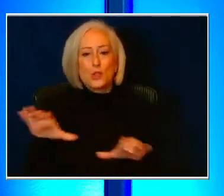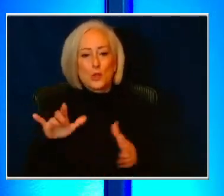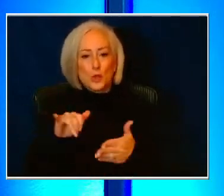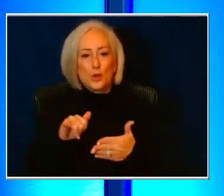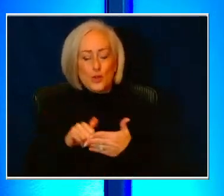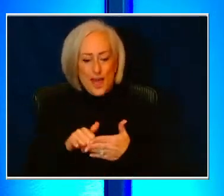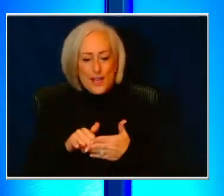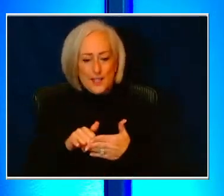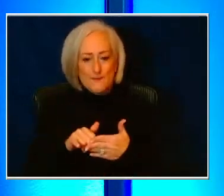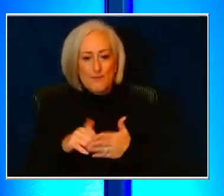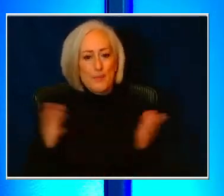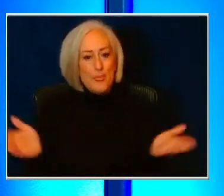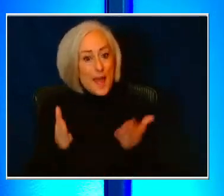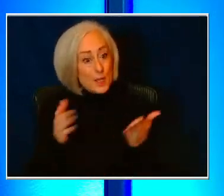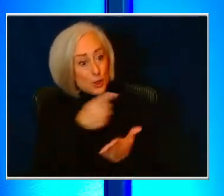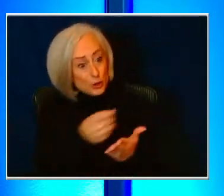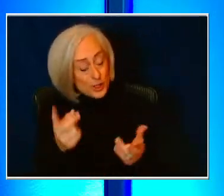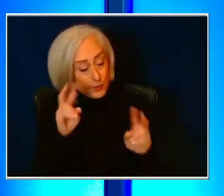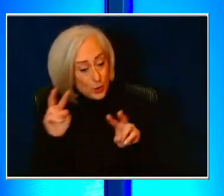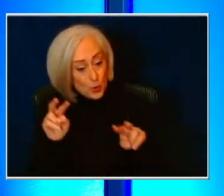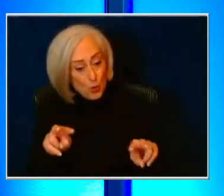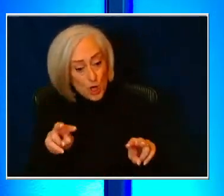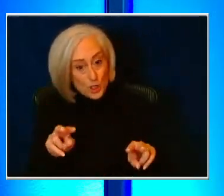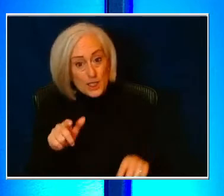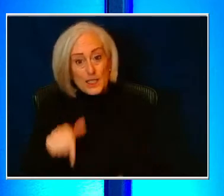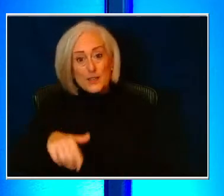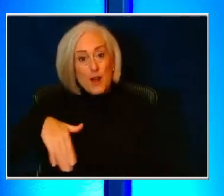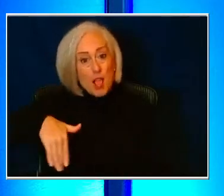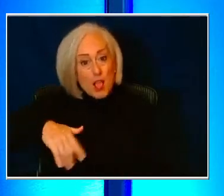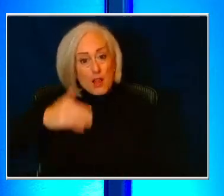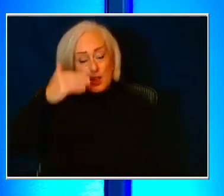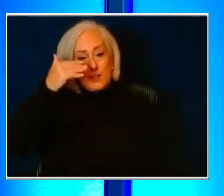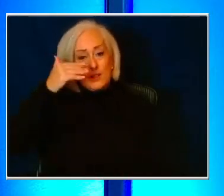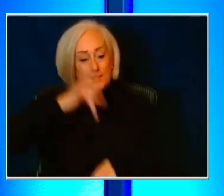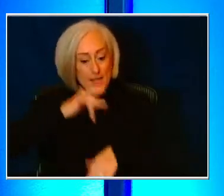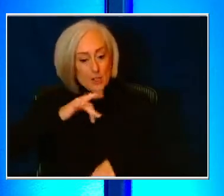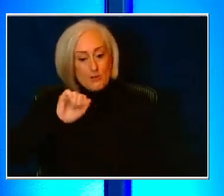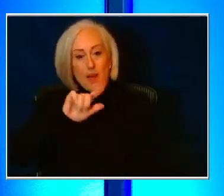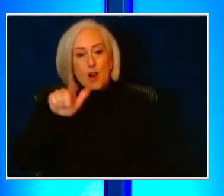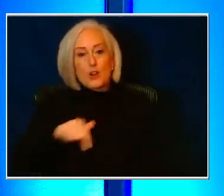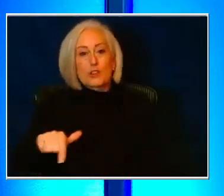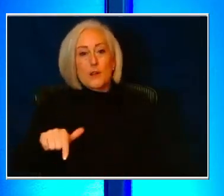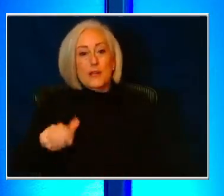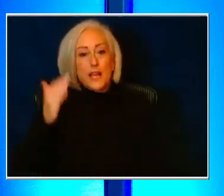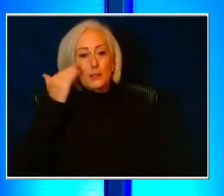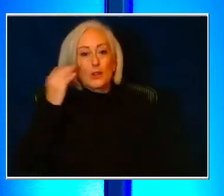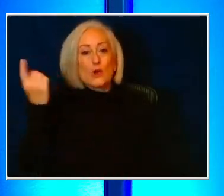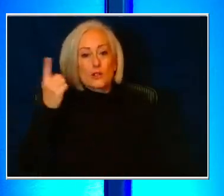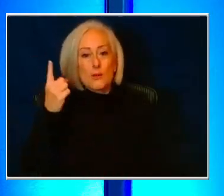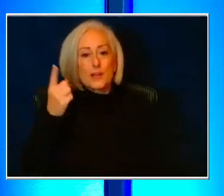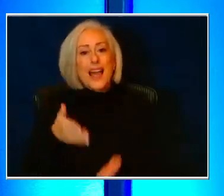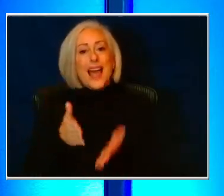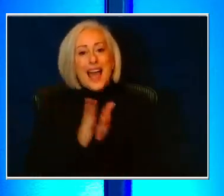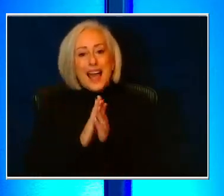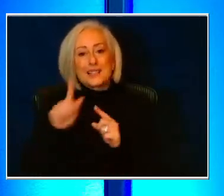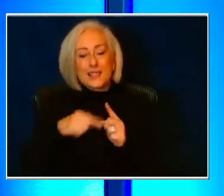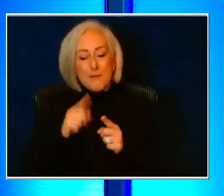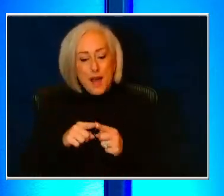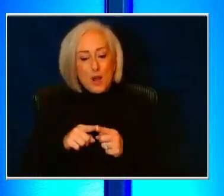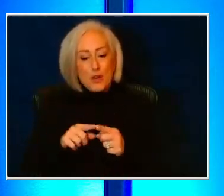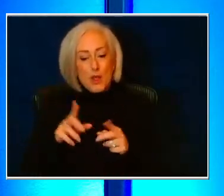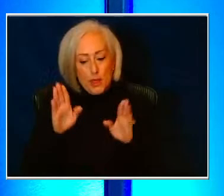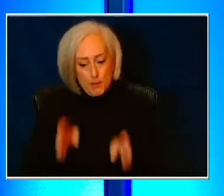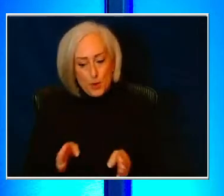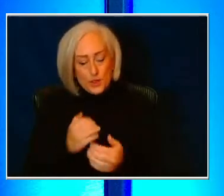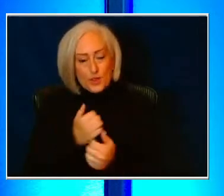encourage anyone watching this, if you haven't been touched by Alzheimer's, but you know someone who has, ask them about their loved one. Ask them what